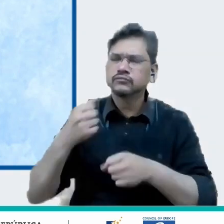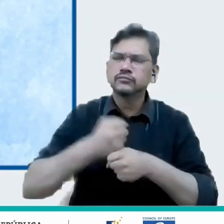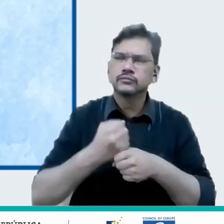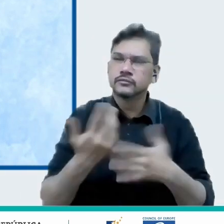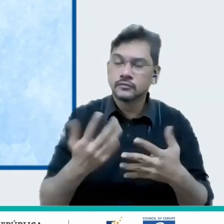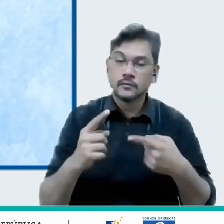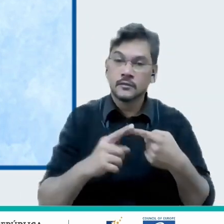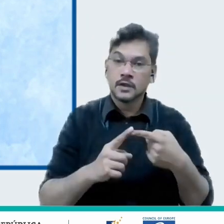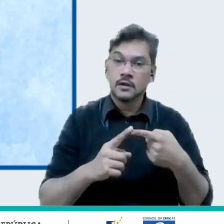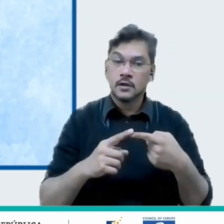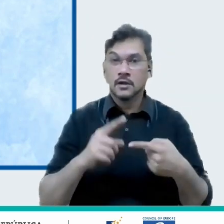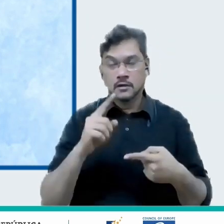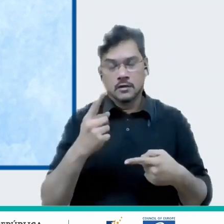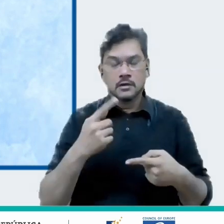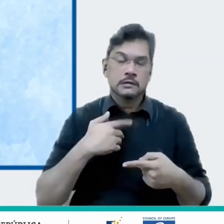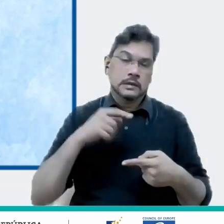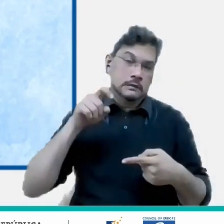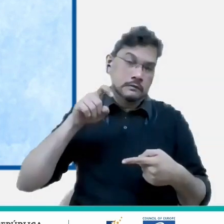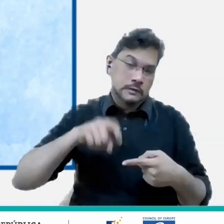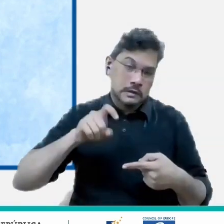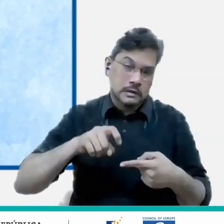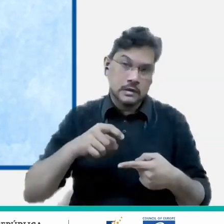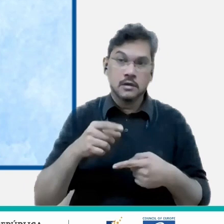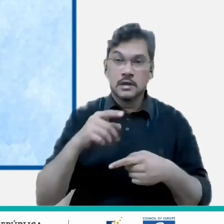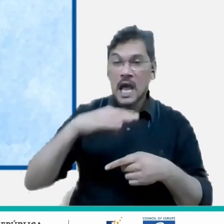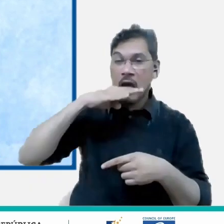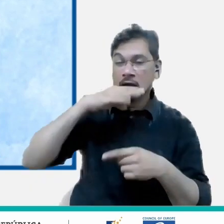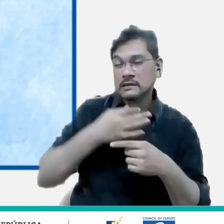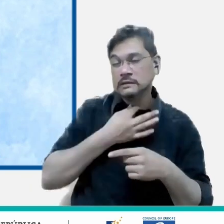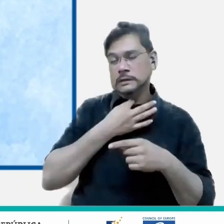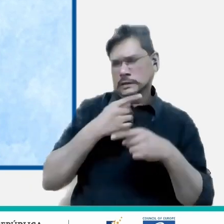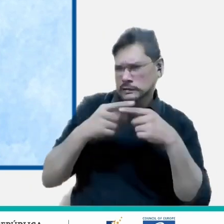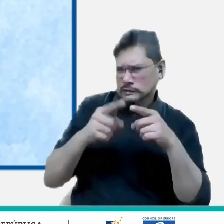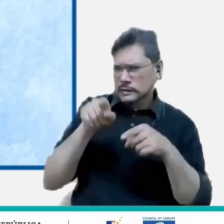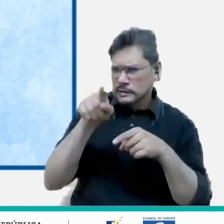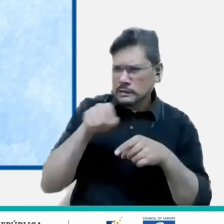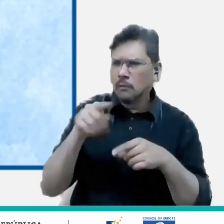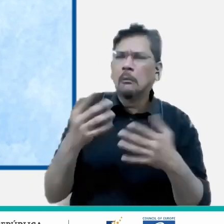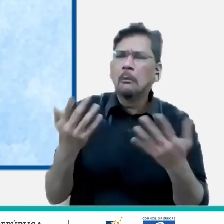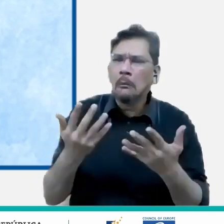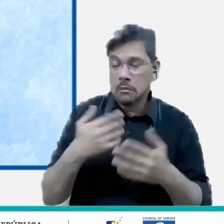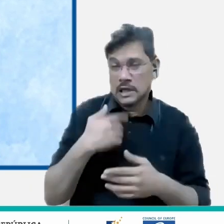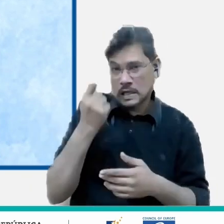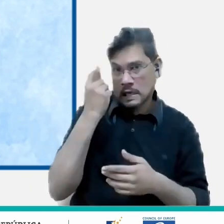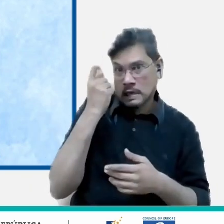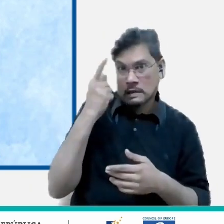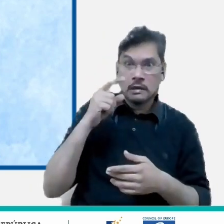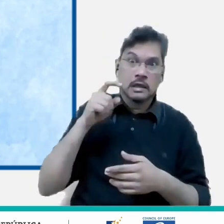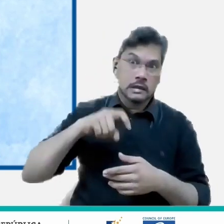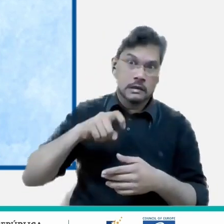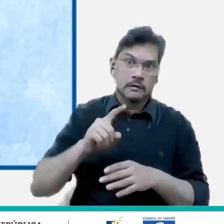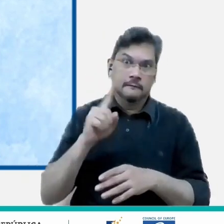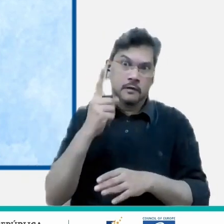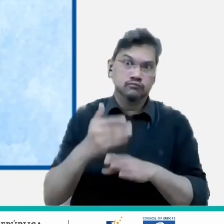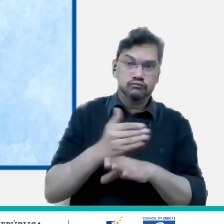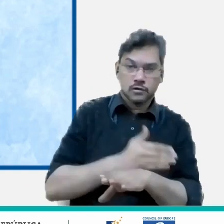We know that. We certainly see at the European Union robust understanding of risk as absolutely key